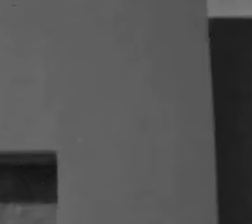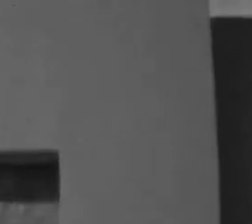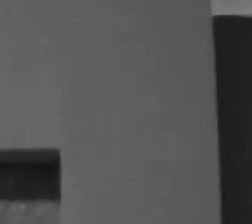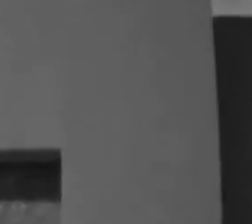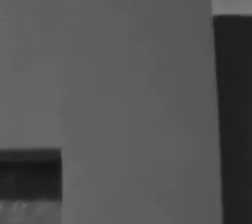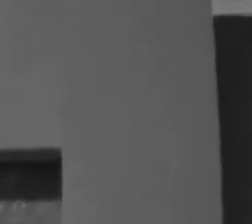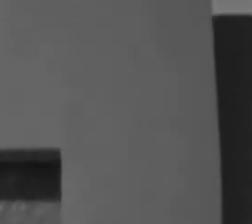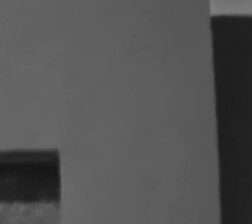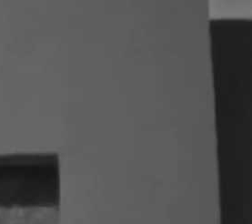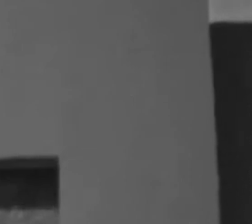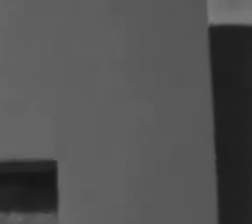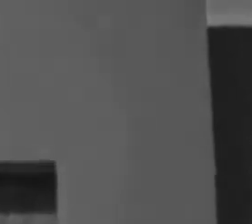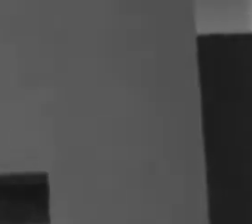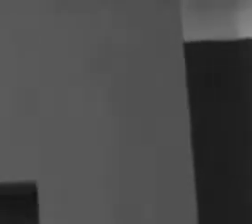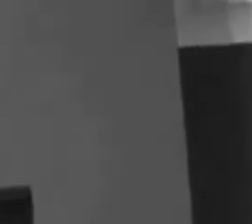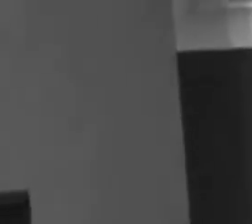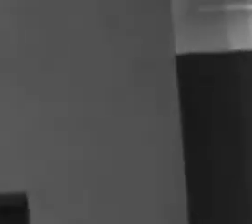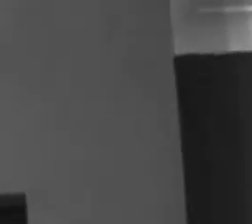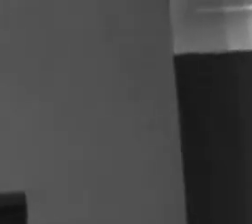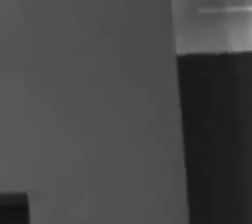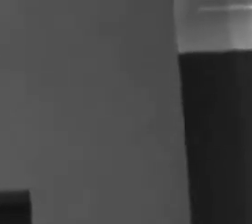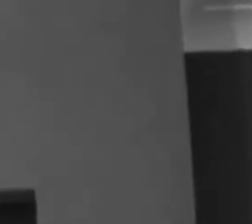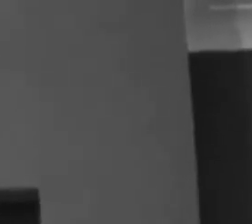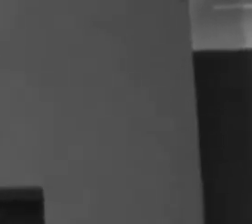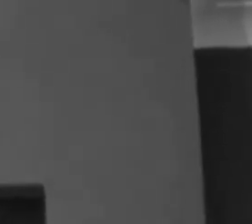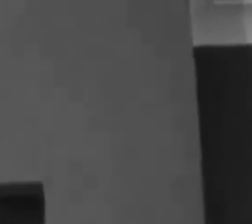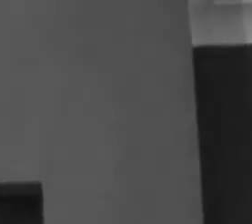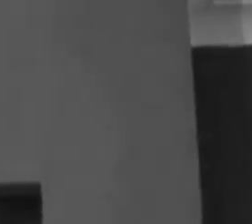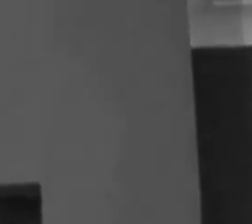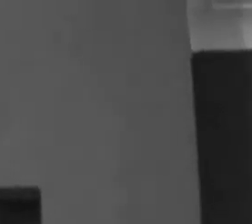that. Le vuoi fare vedere? As it is, basically. No, taglio.